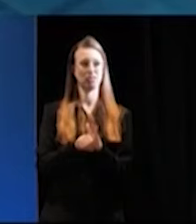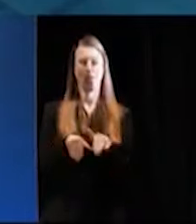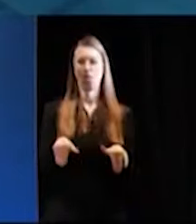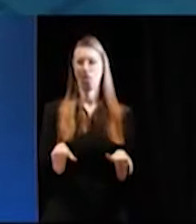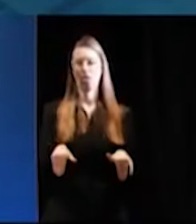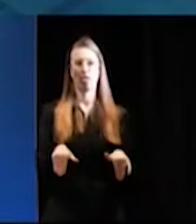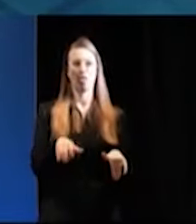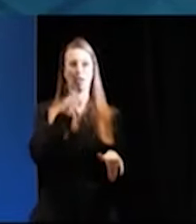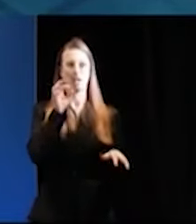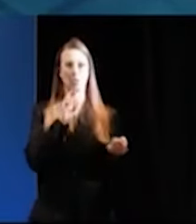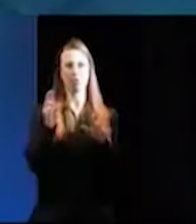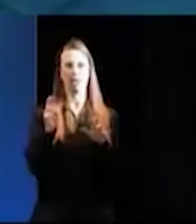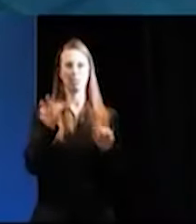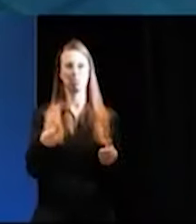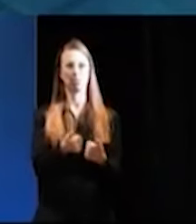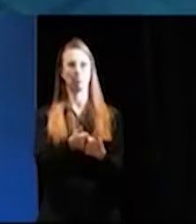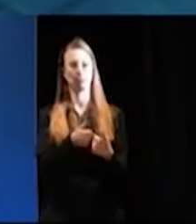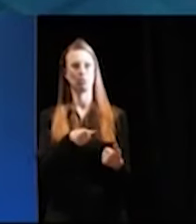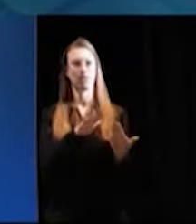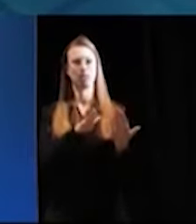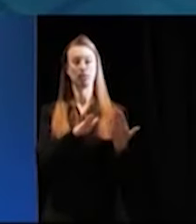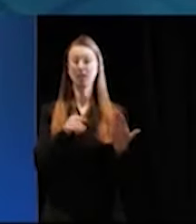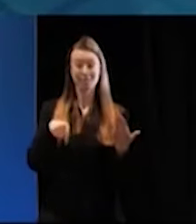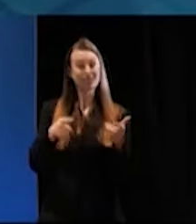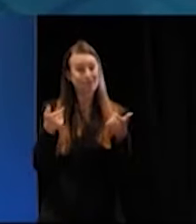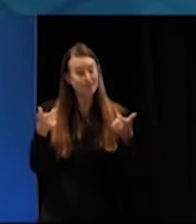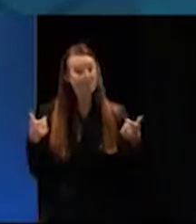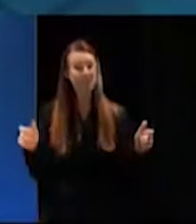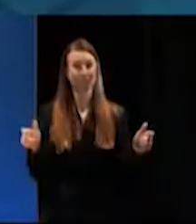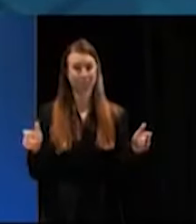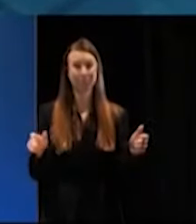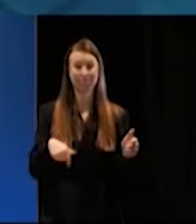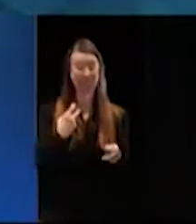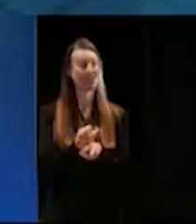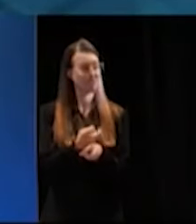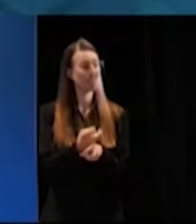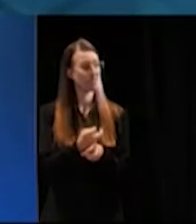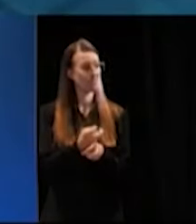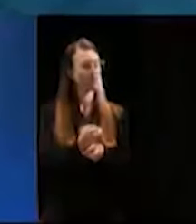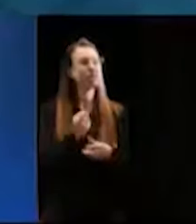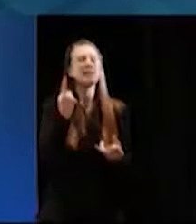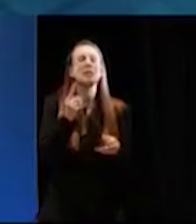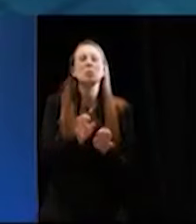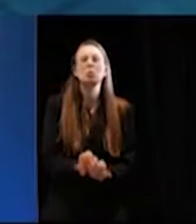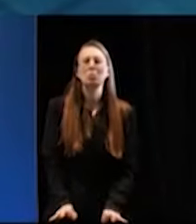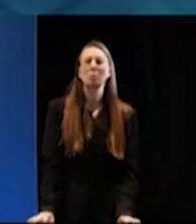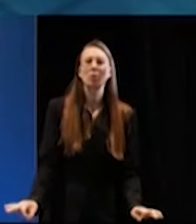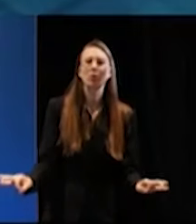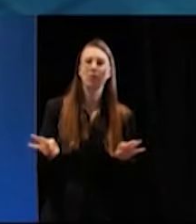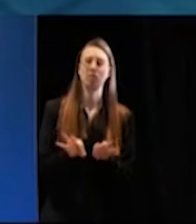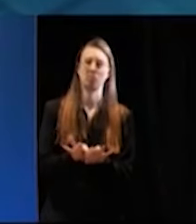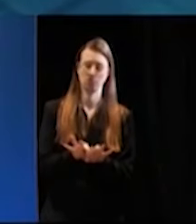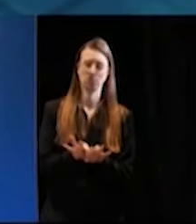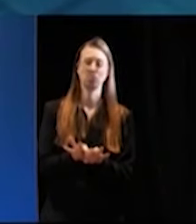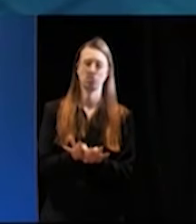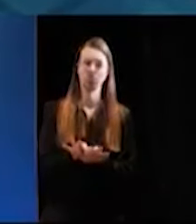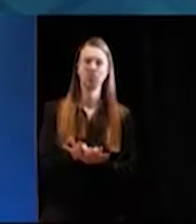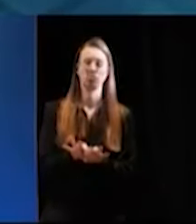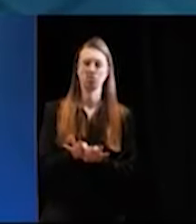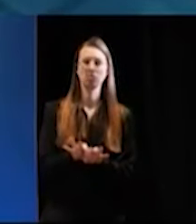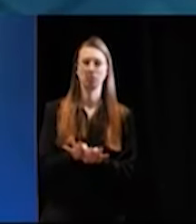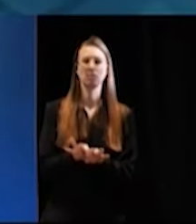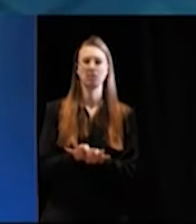tackle, because this is big. This is hard. But it's so worthwhile. I'm meeting